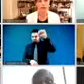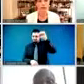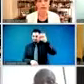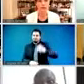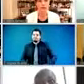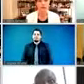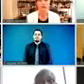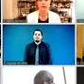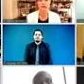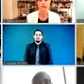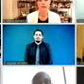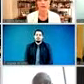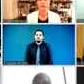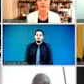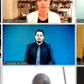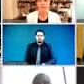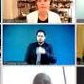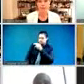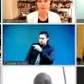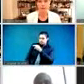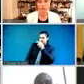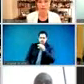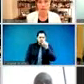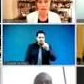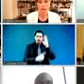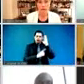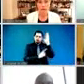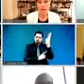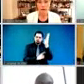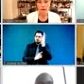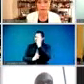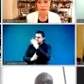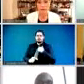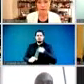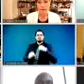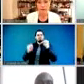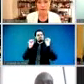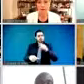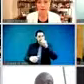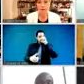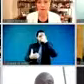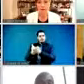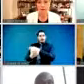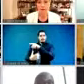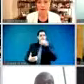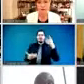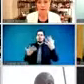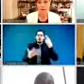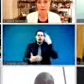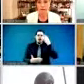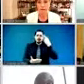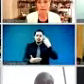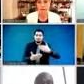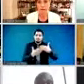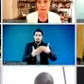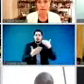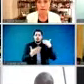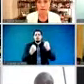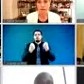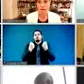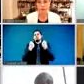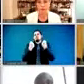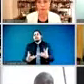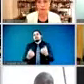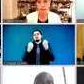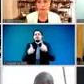male dominant and there's a lot of stereotypes against women. I'll give an example, for example, in a context like Africa, where I'm speaking from, South Sudan, where